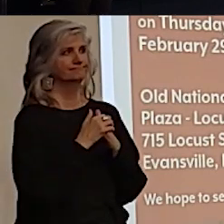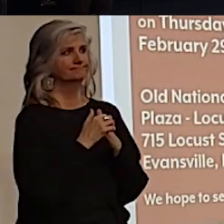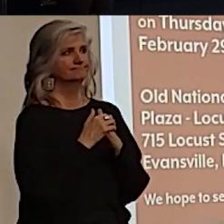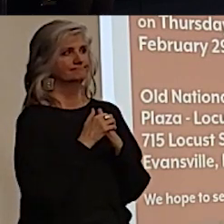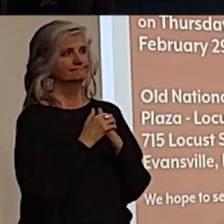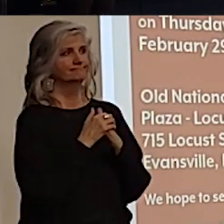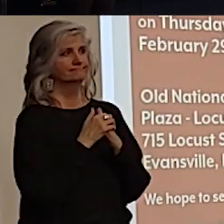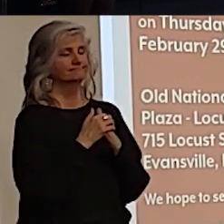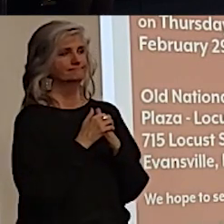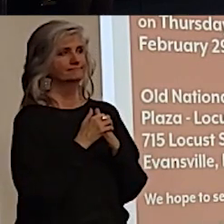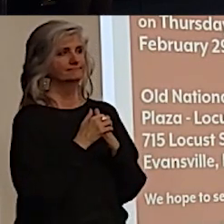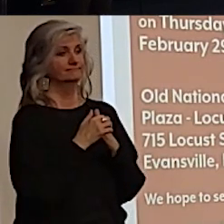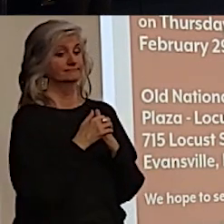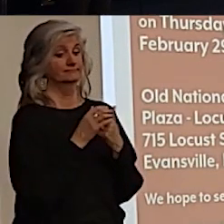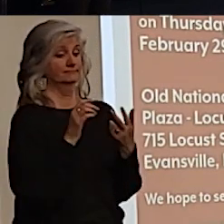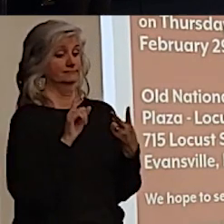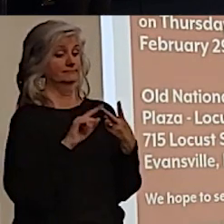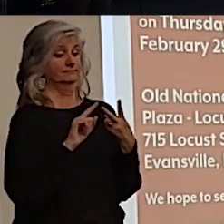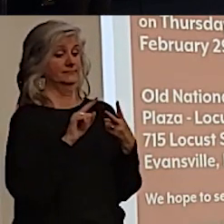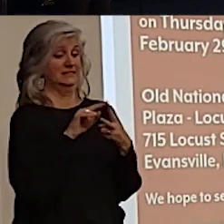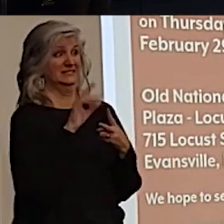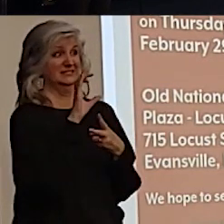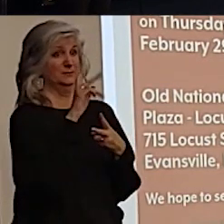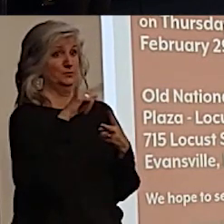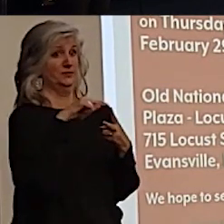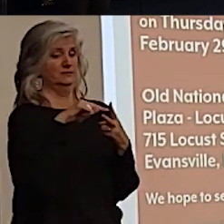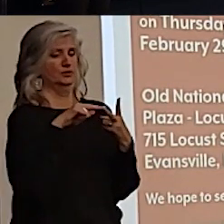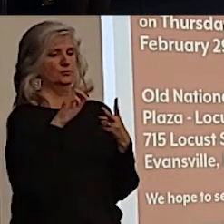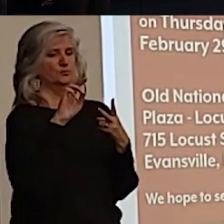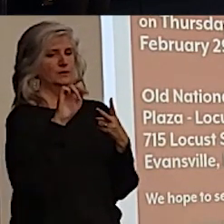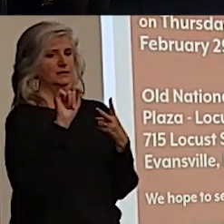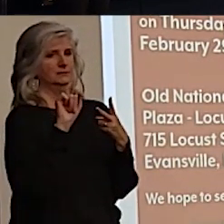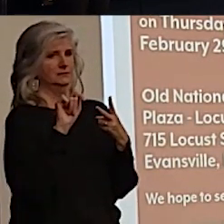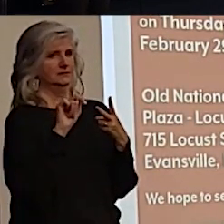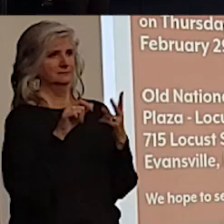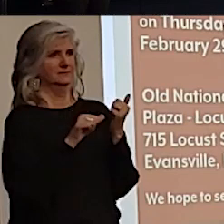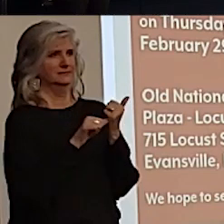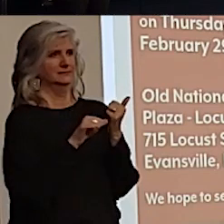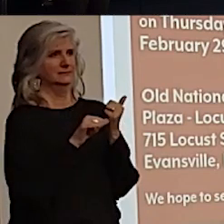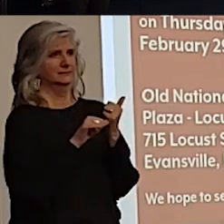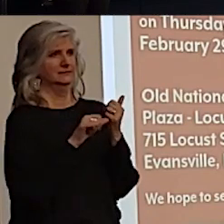next largest area is rent assistance.